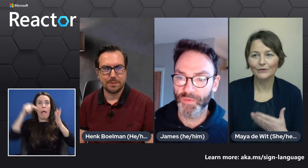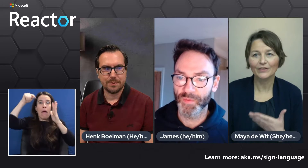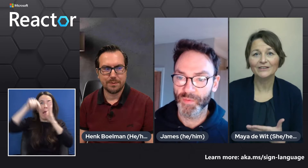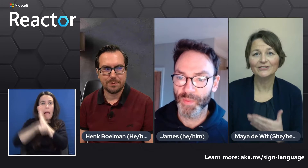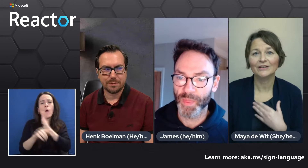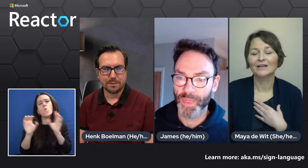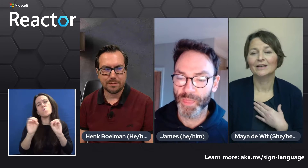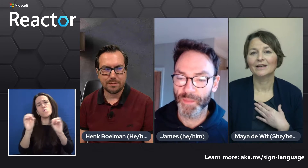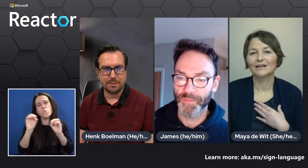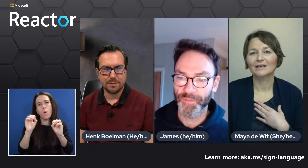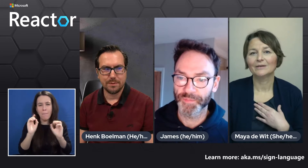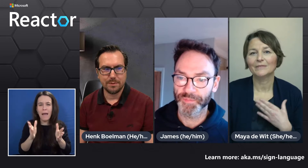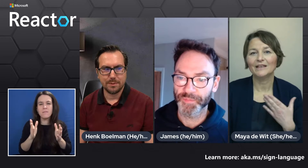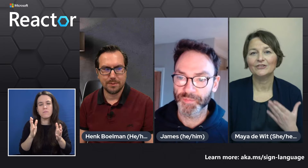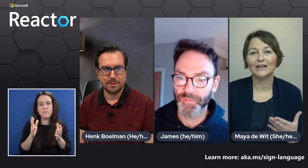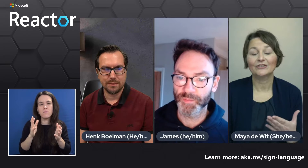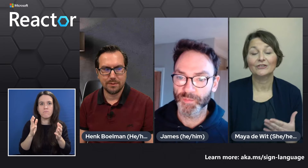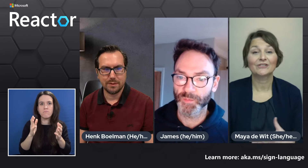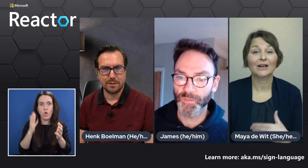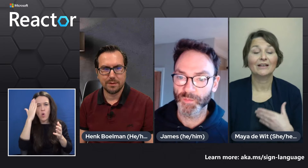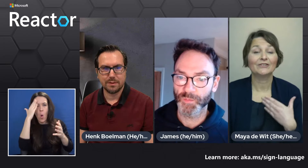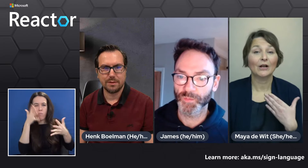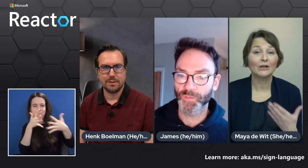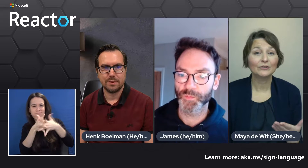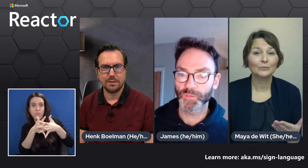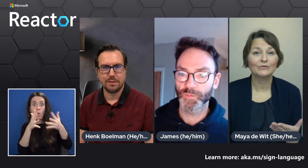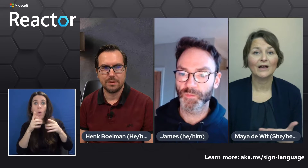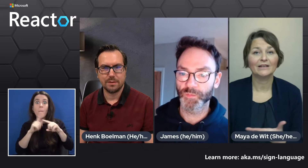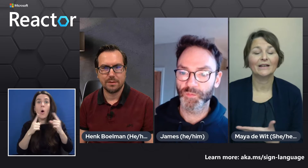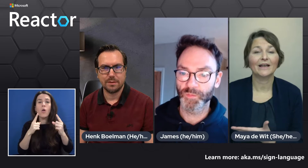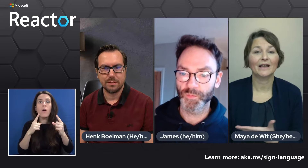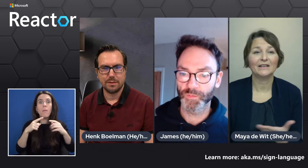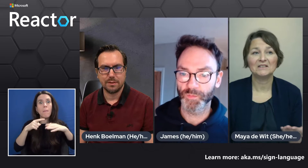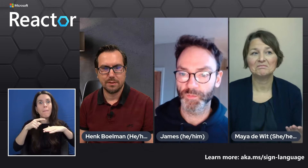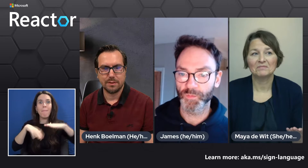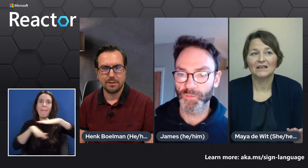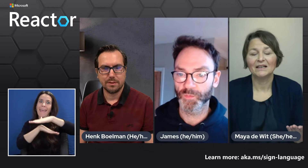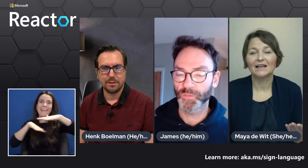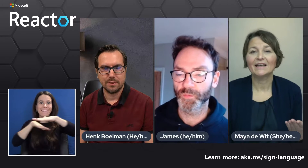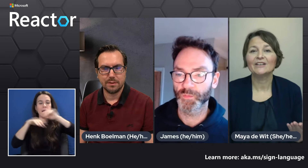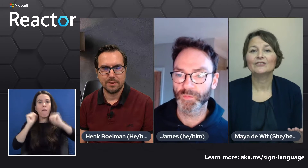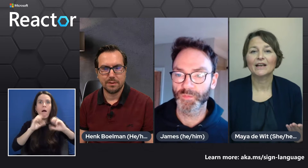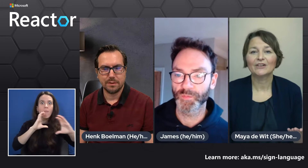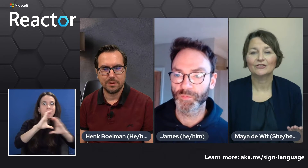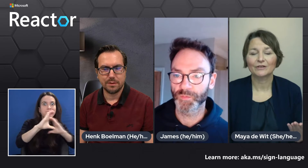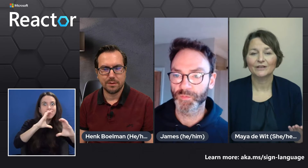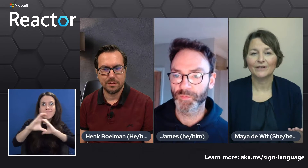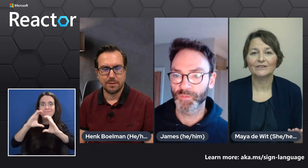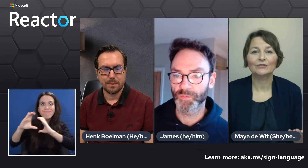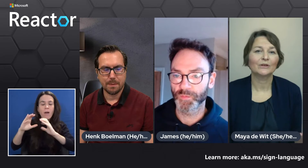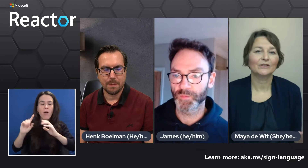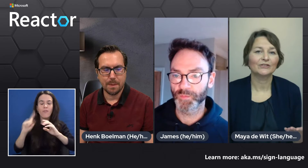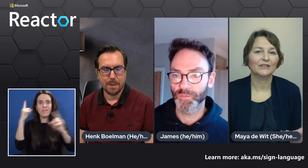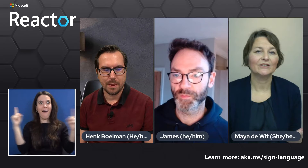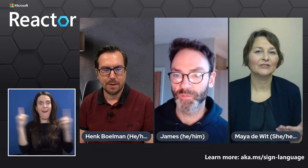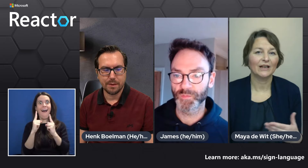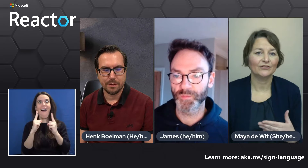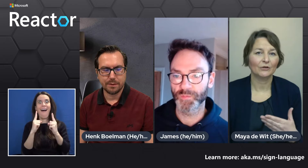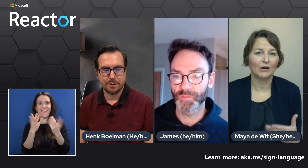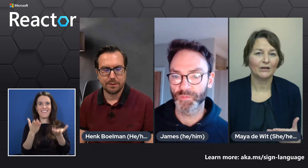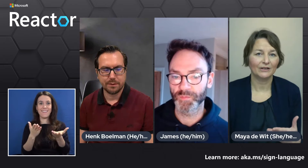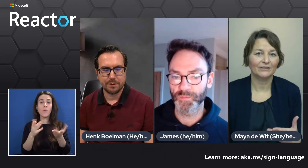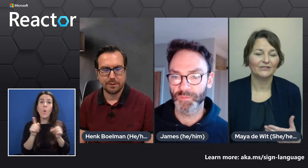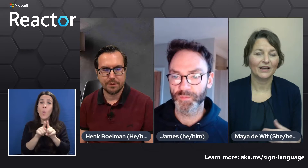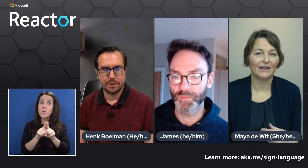And for this, International Sign is also provided at any international events where there's an